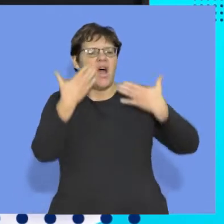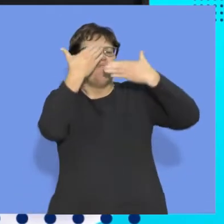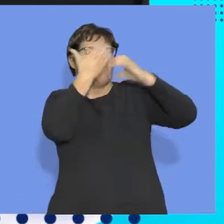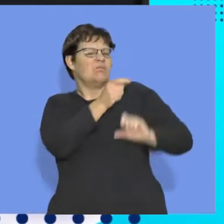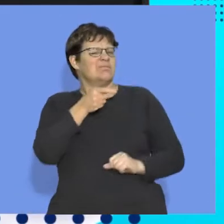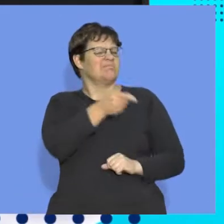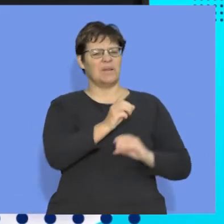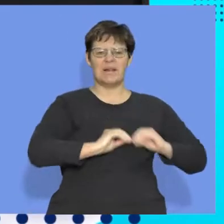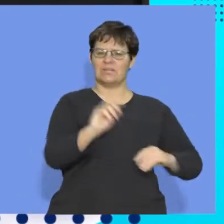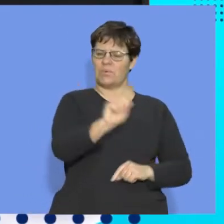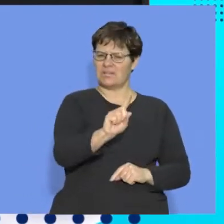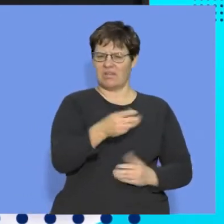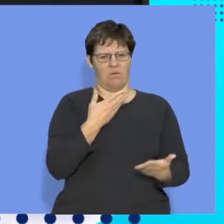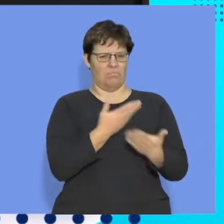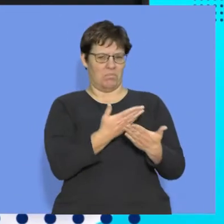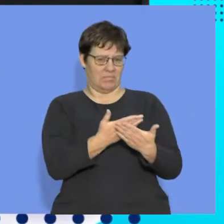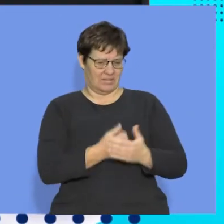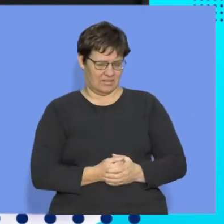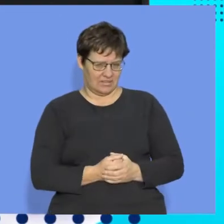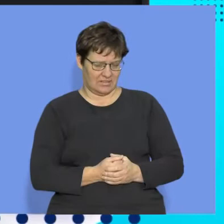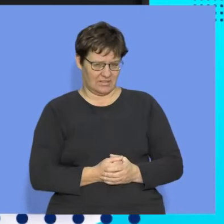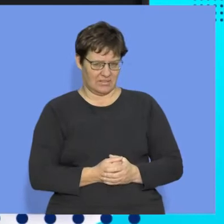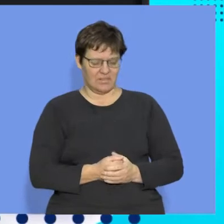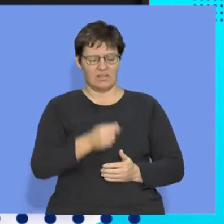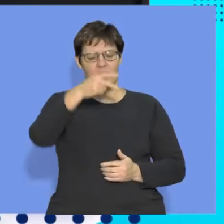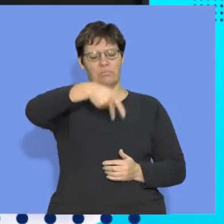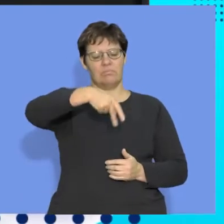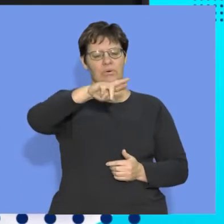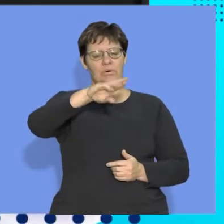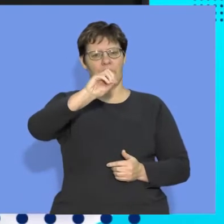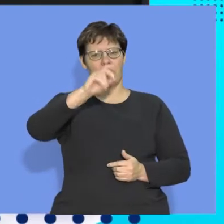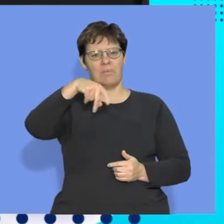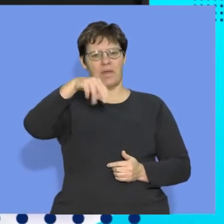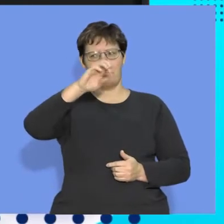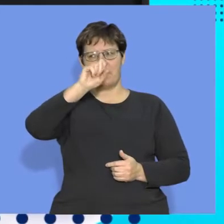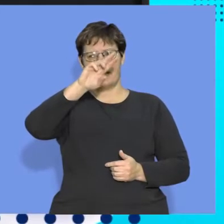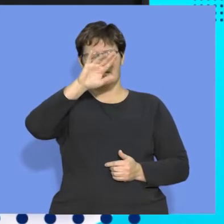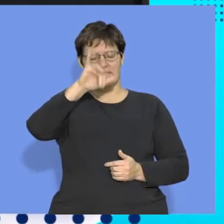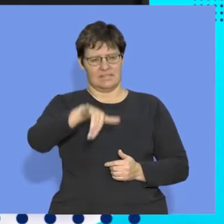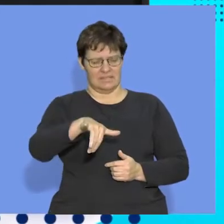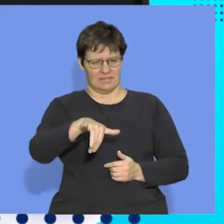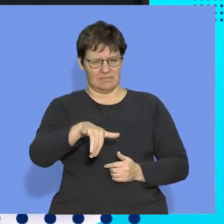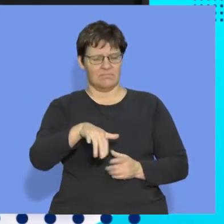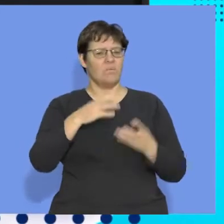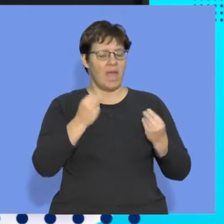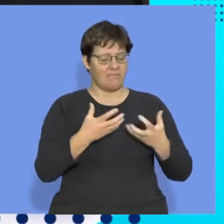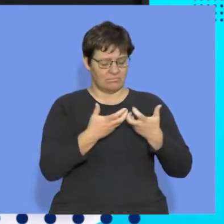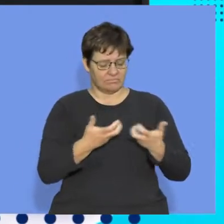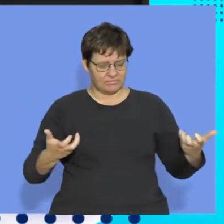probability, but not just only probability. We'll split this into tree diagrams